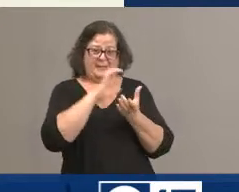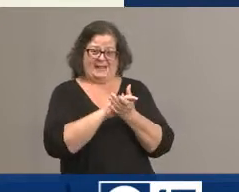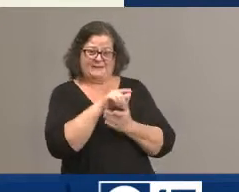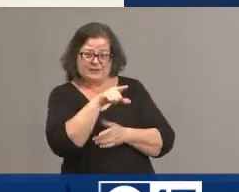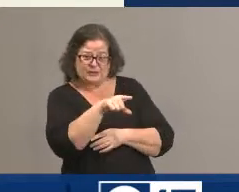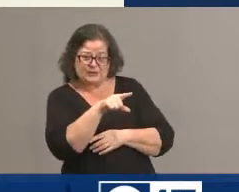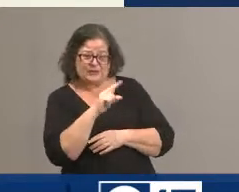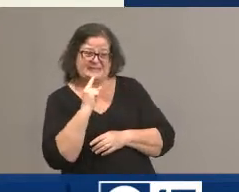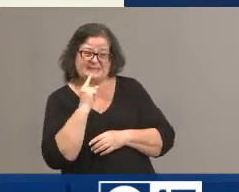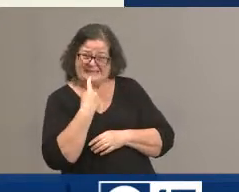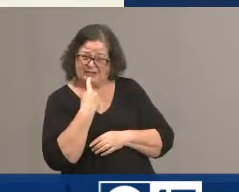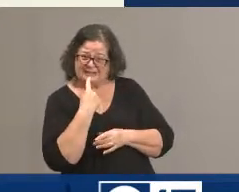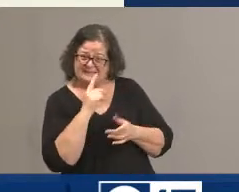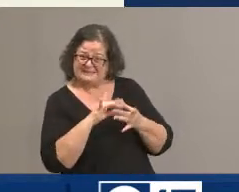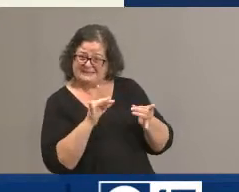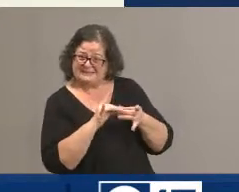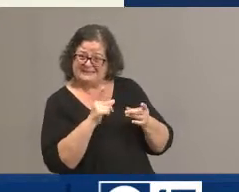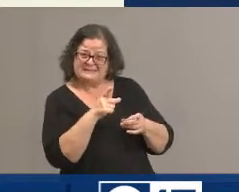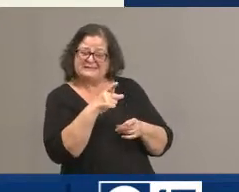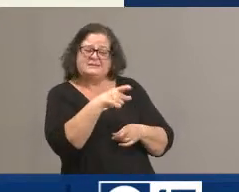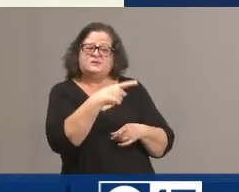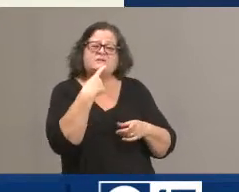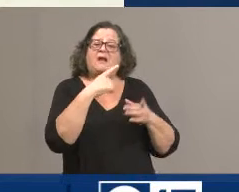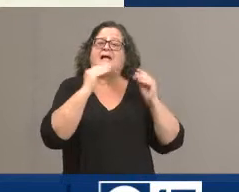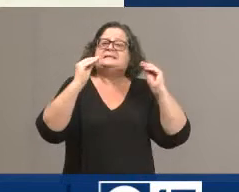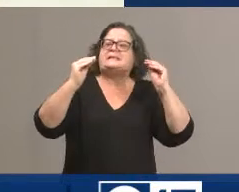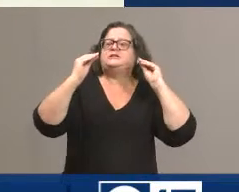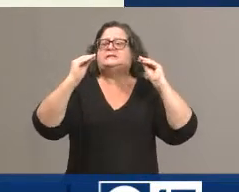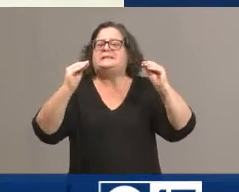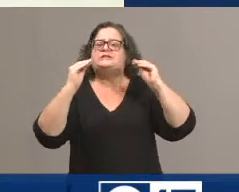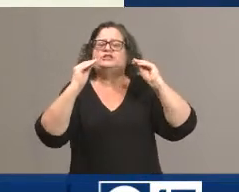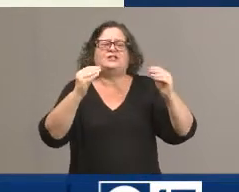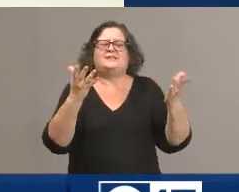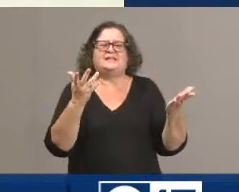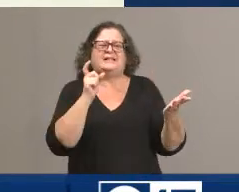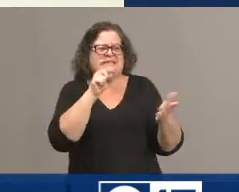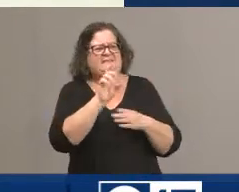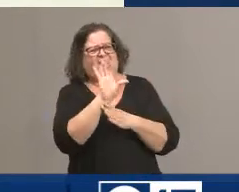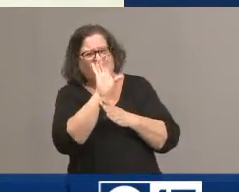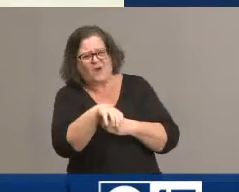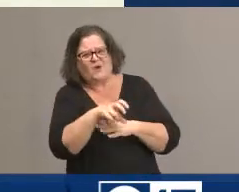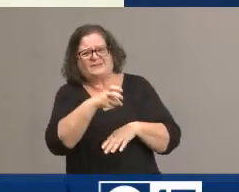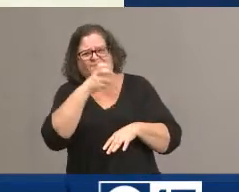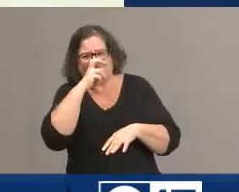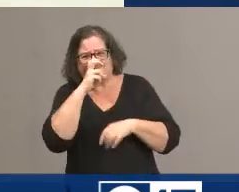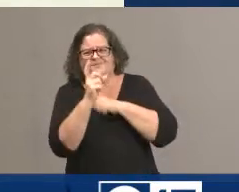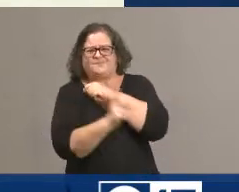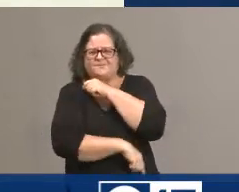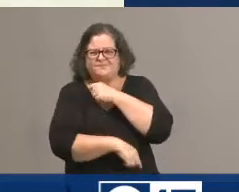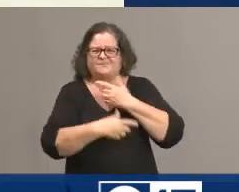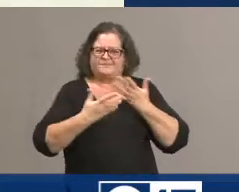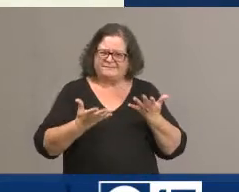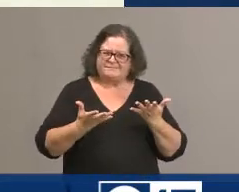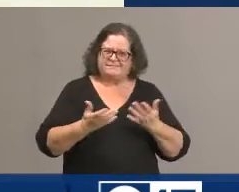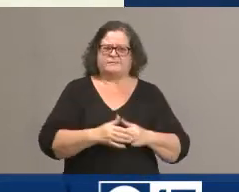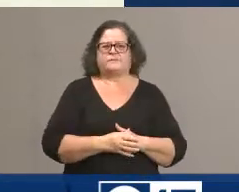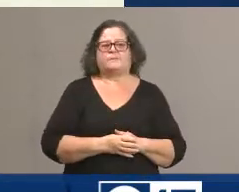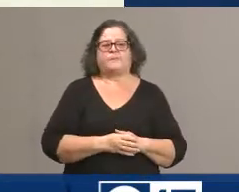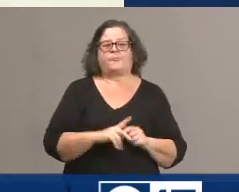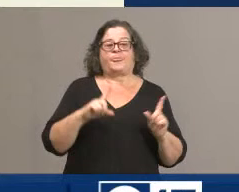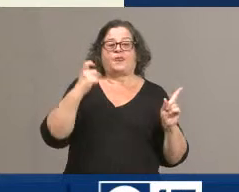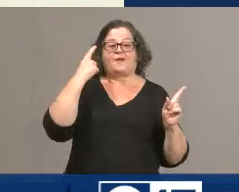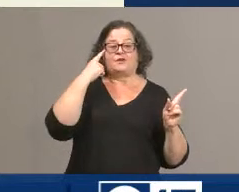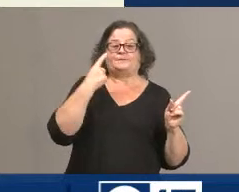the presentation earlier, you saw an executive order shutting these places down for 30